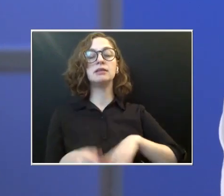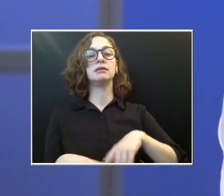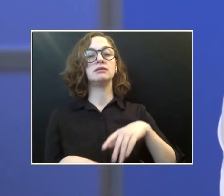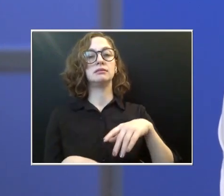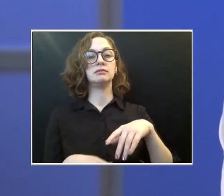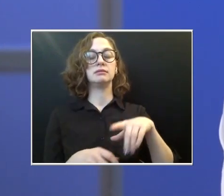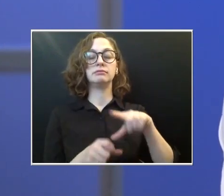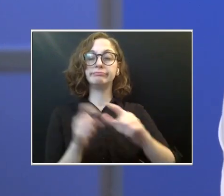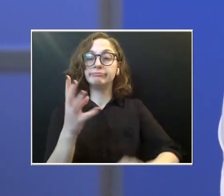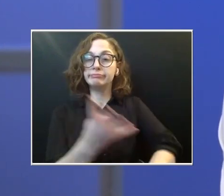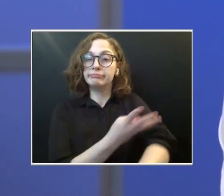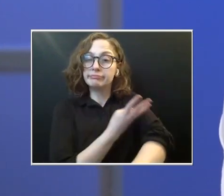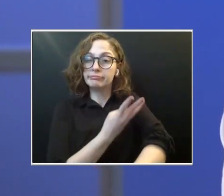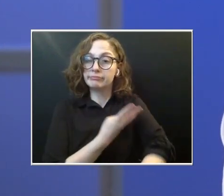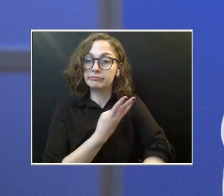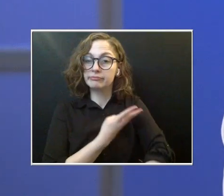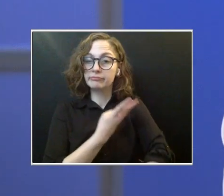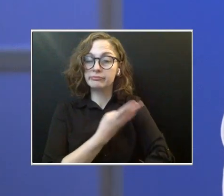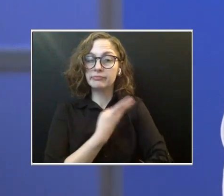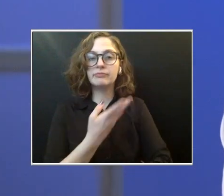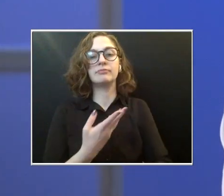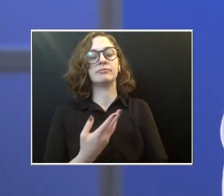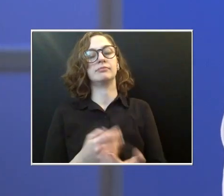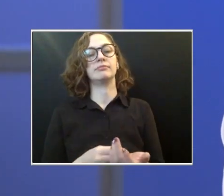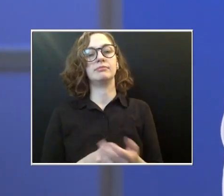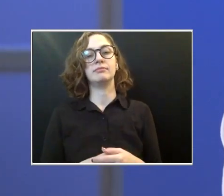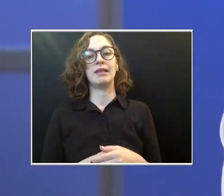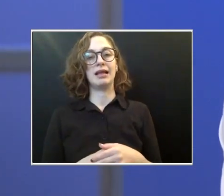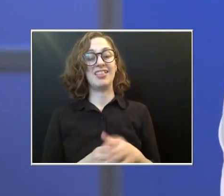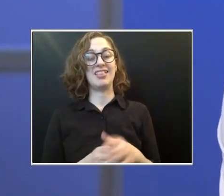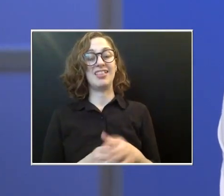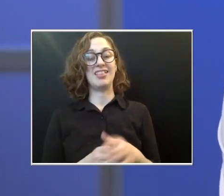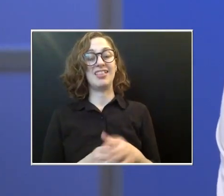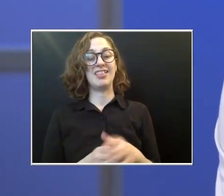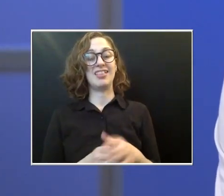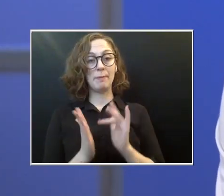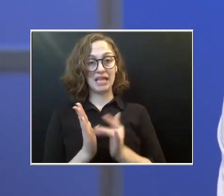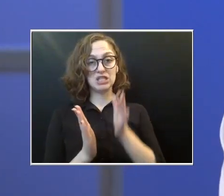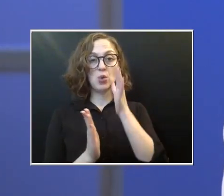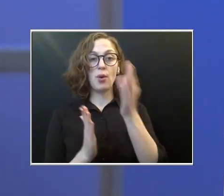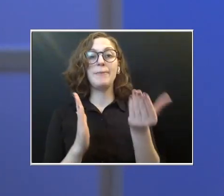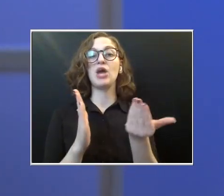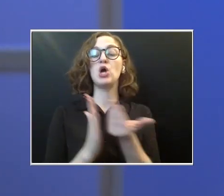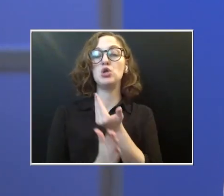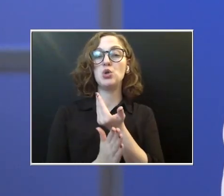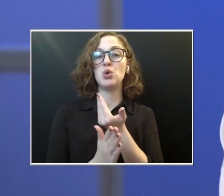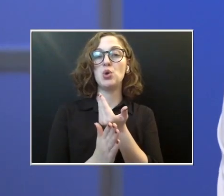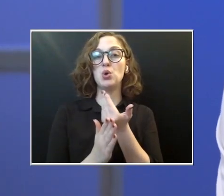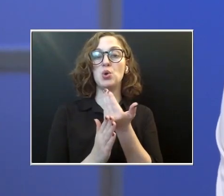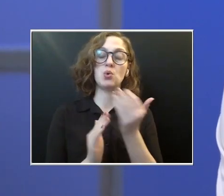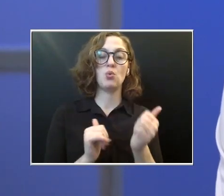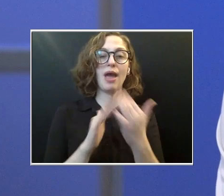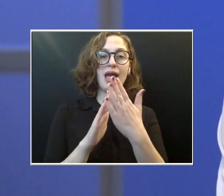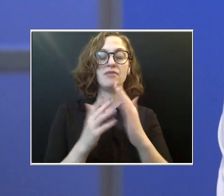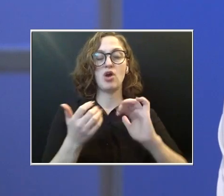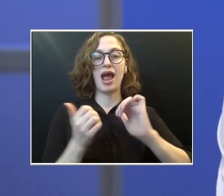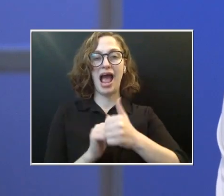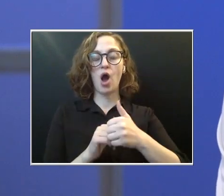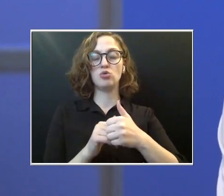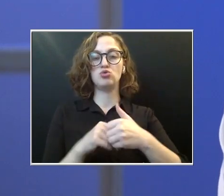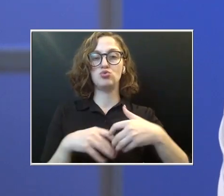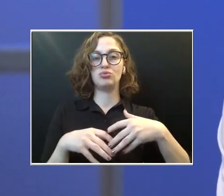be both a novel way to deliver the medicine and a novel mechanism of the medicine. It is given as a